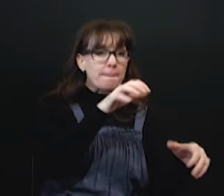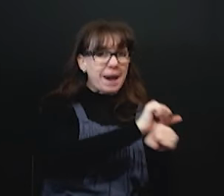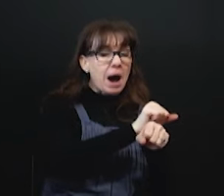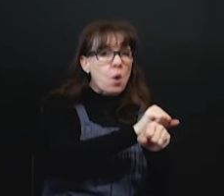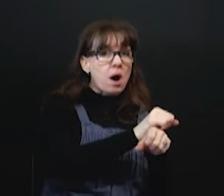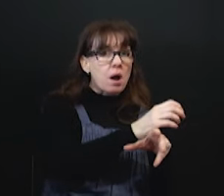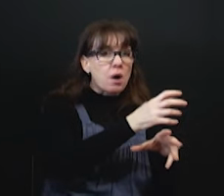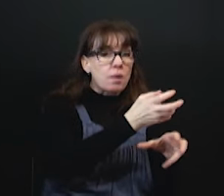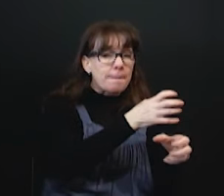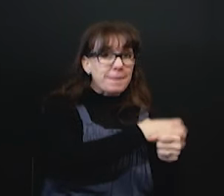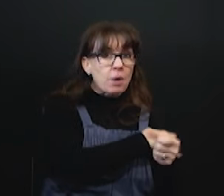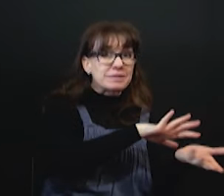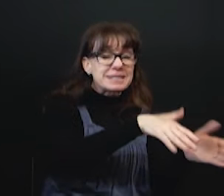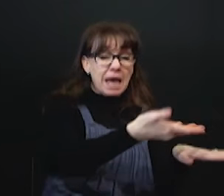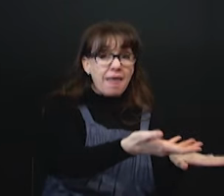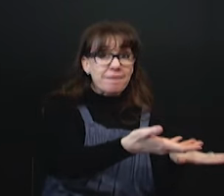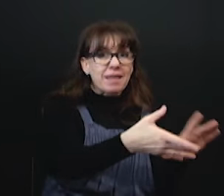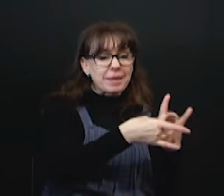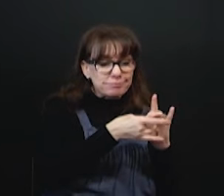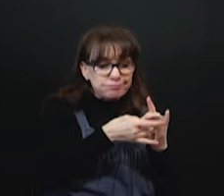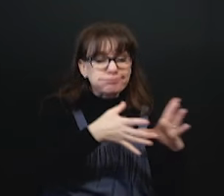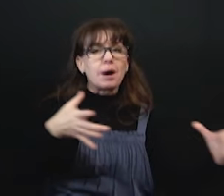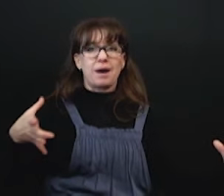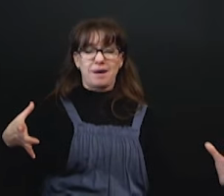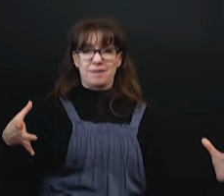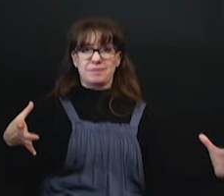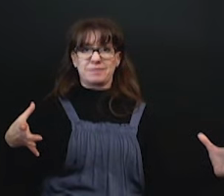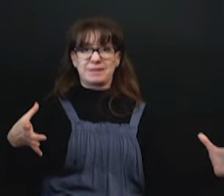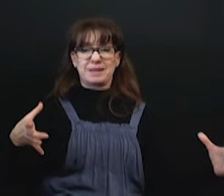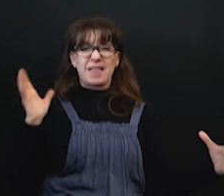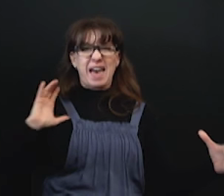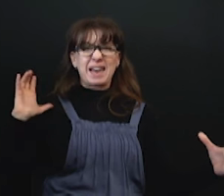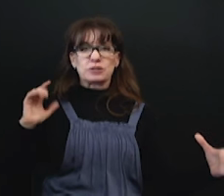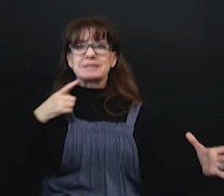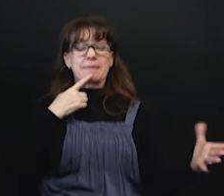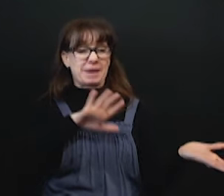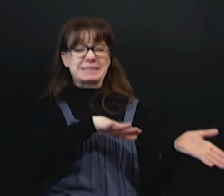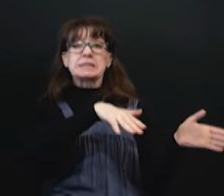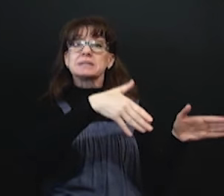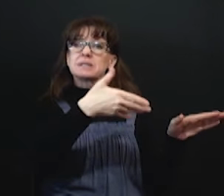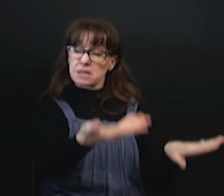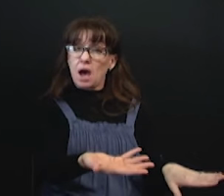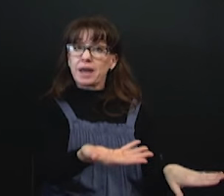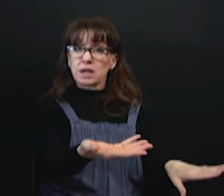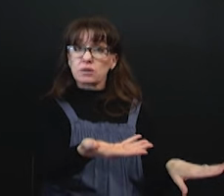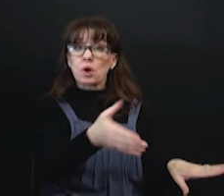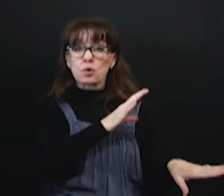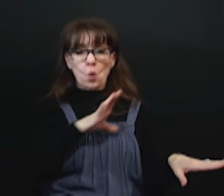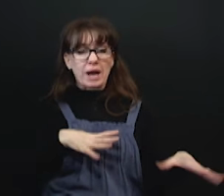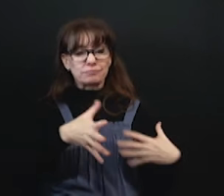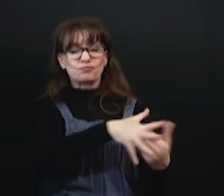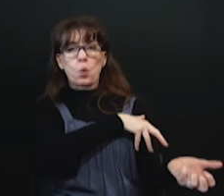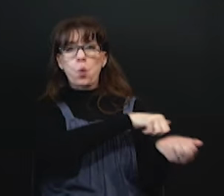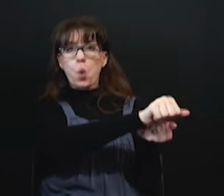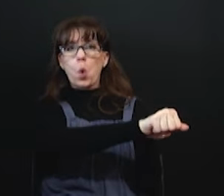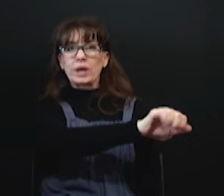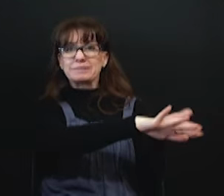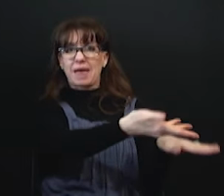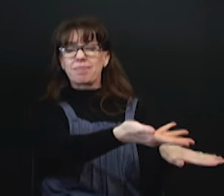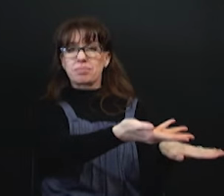what? Of death. The ancient church fathers used to say that it is by dying that Christ has destroyed